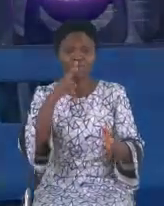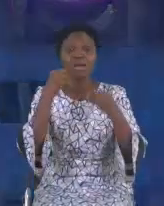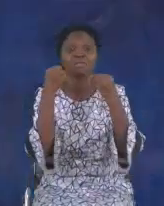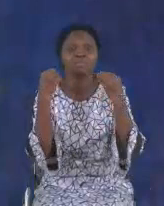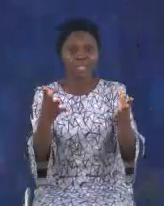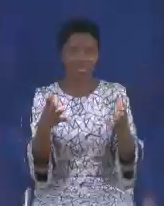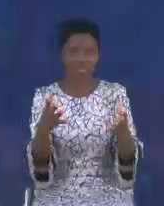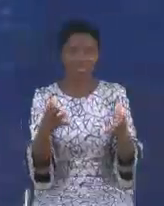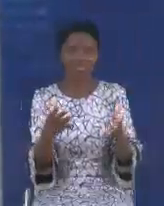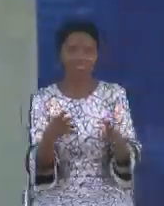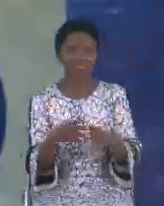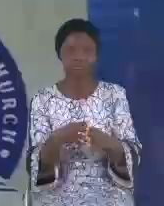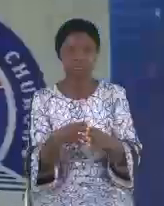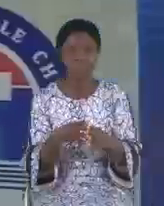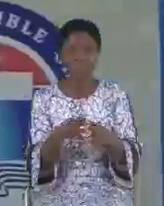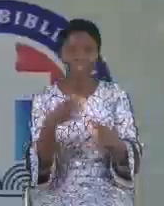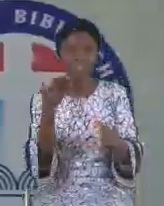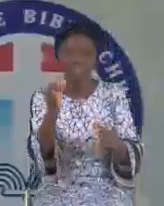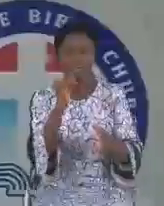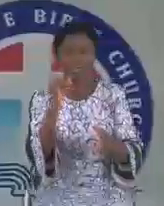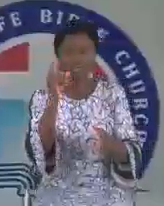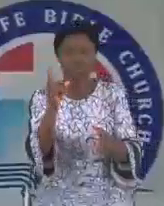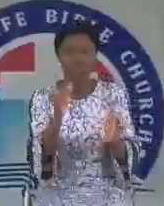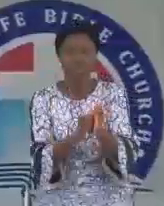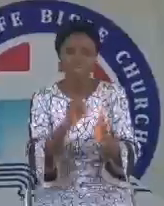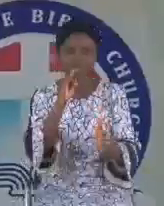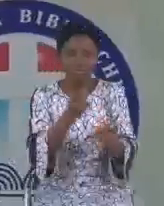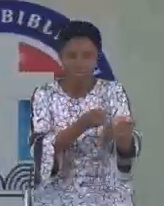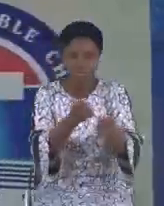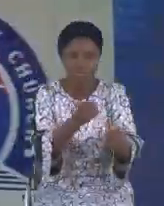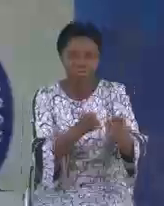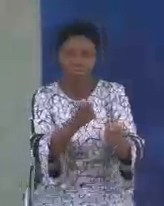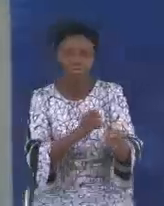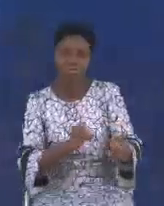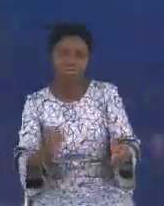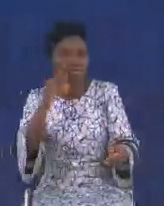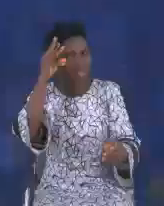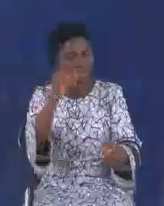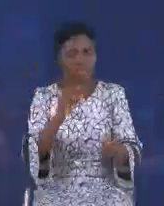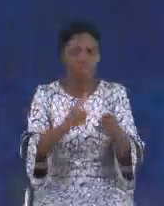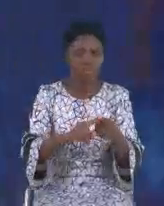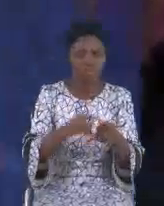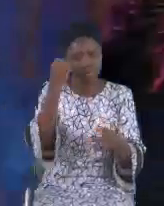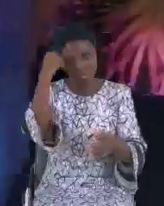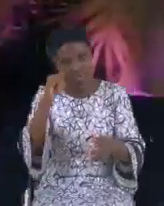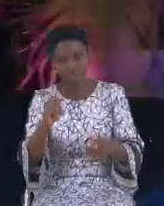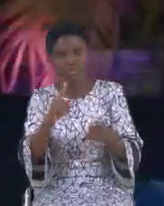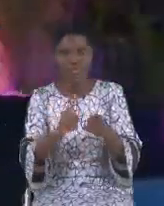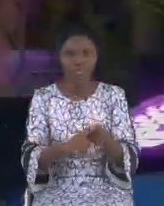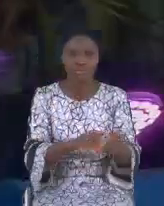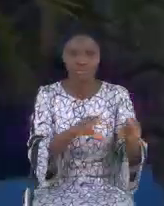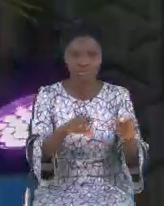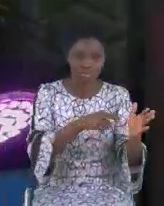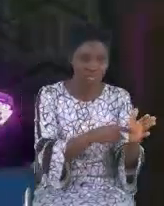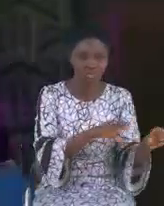him to do evil, controlling him to disobey, controlling him to rebel, another one controlling to do this and that.